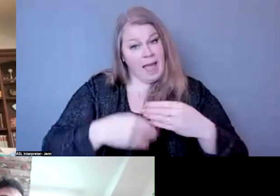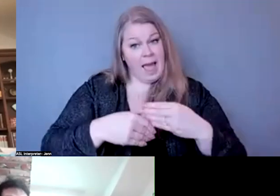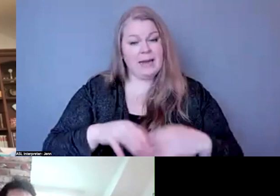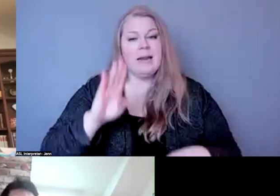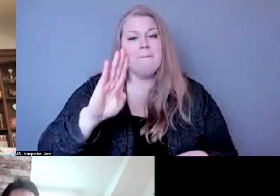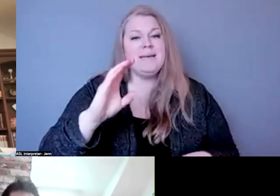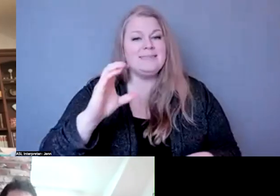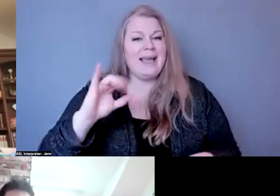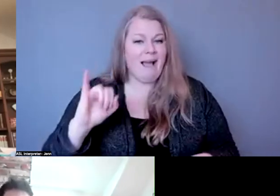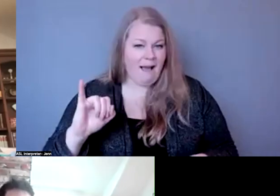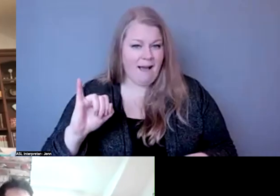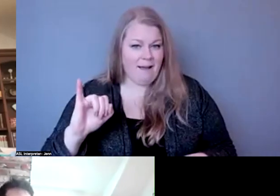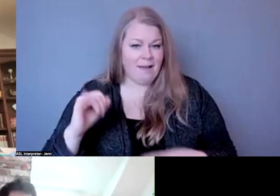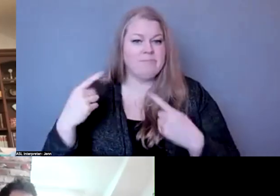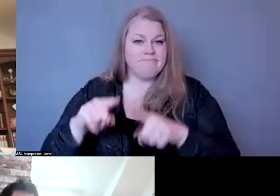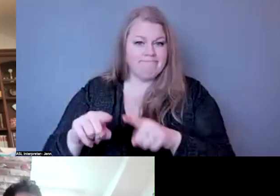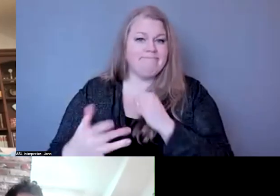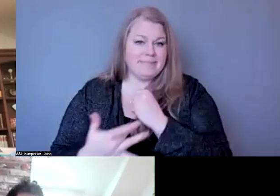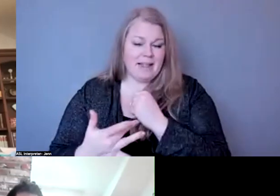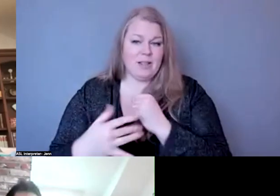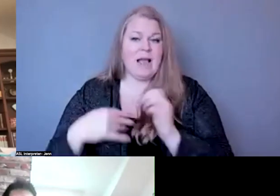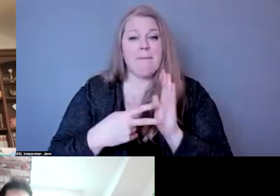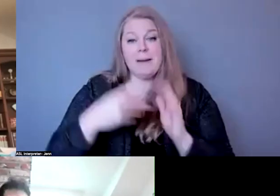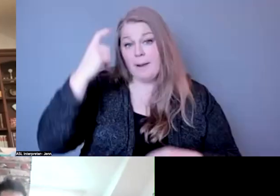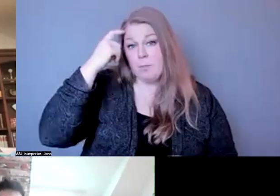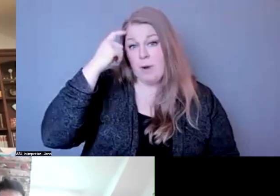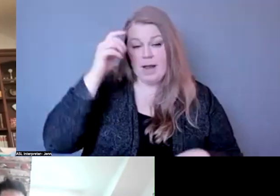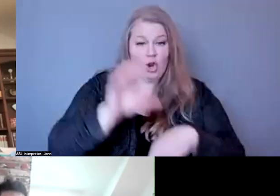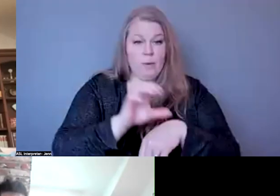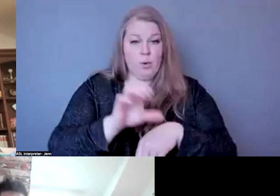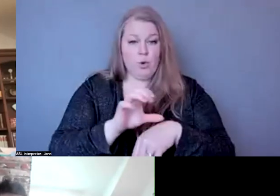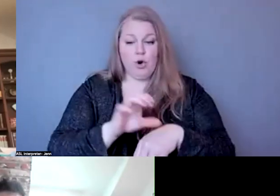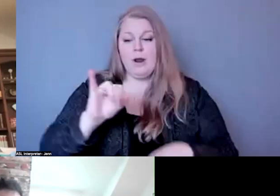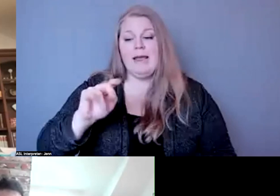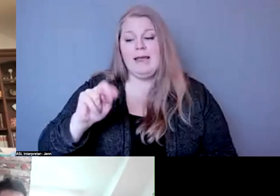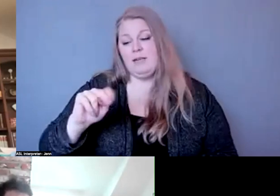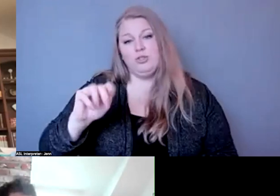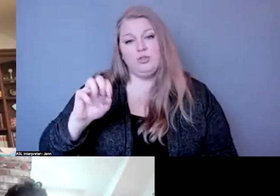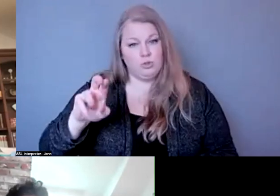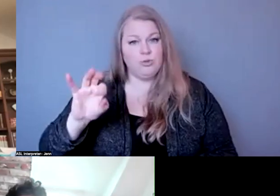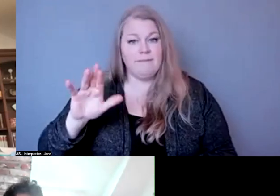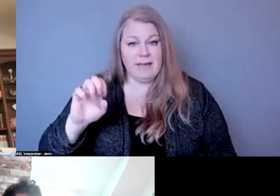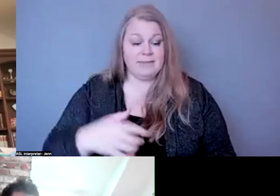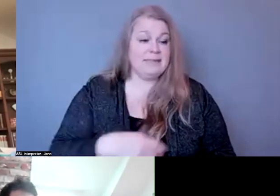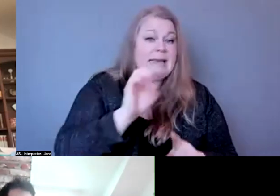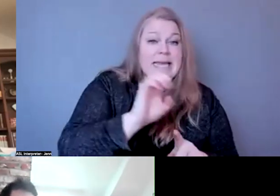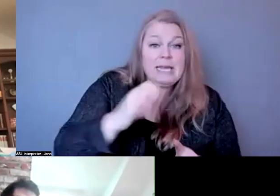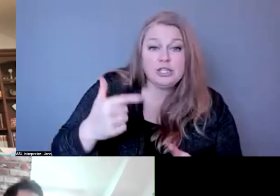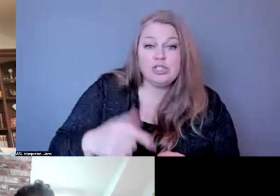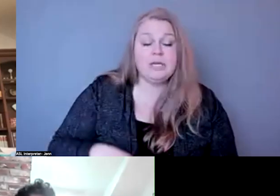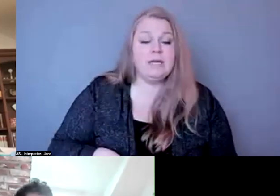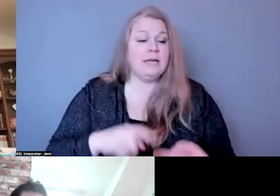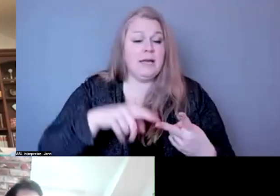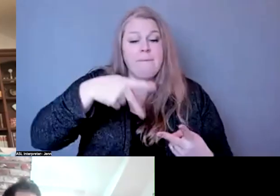BCI adjacent technologies. And by that, I mean brain computer interface. So whether that's EEG, whether